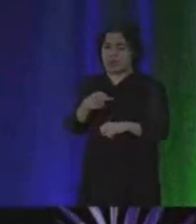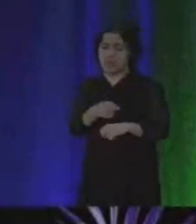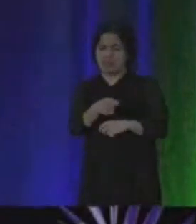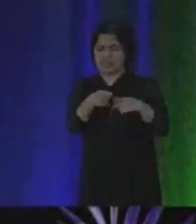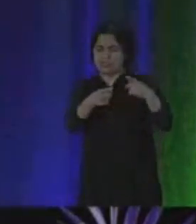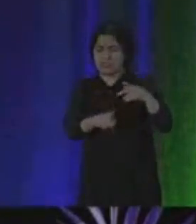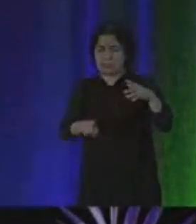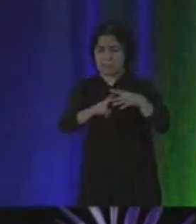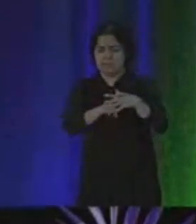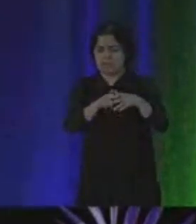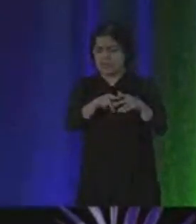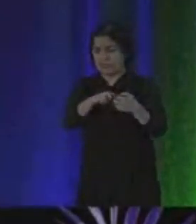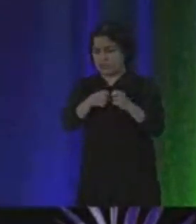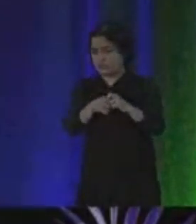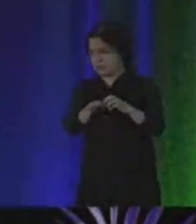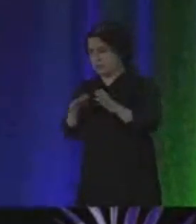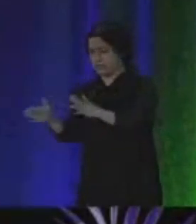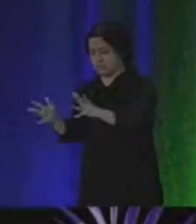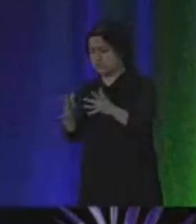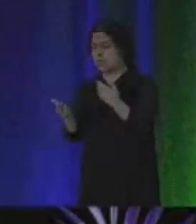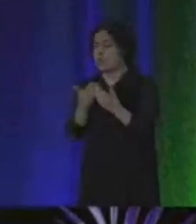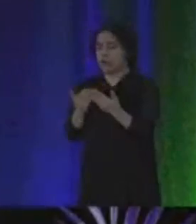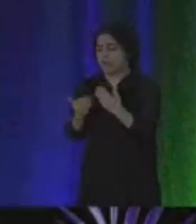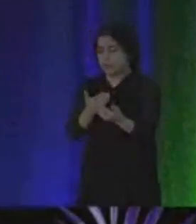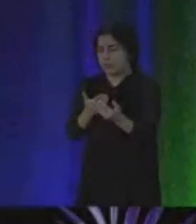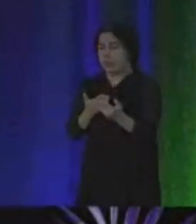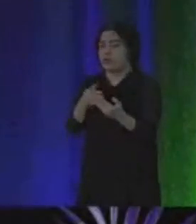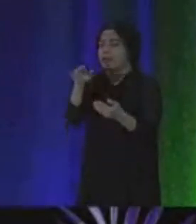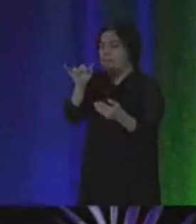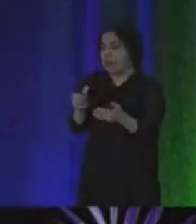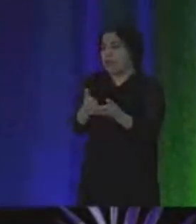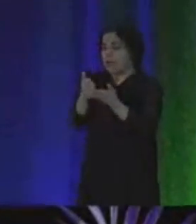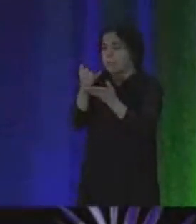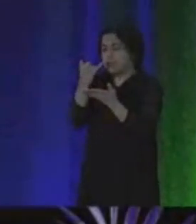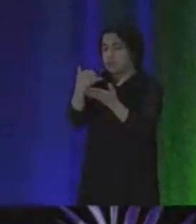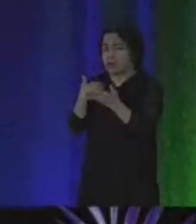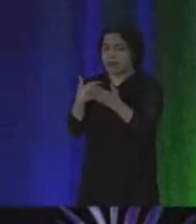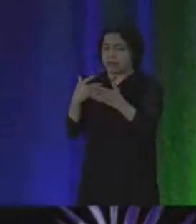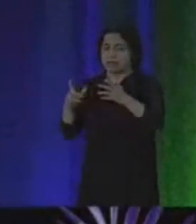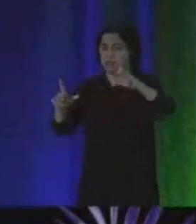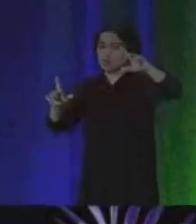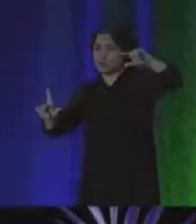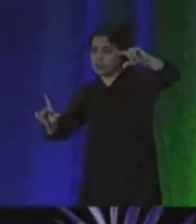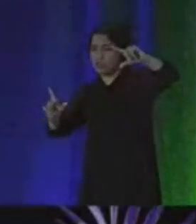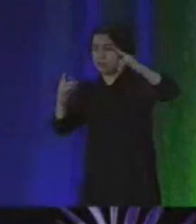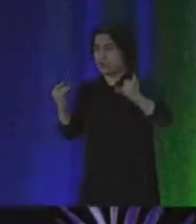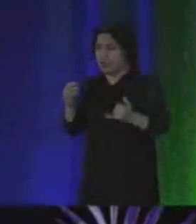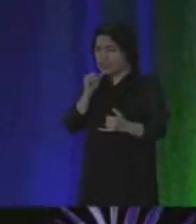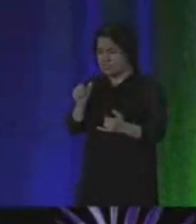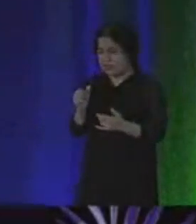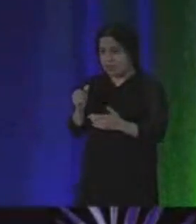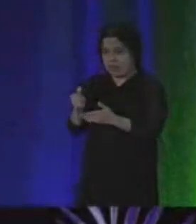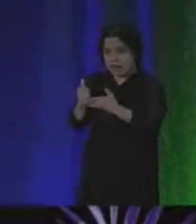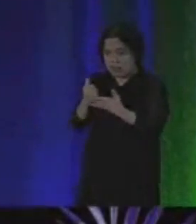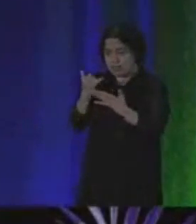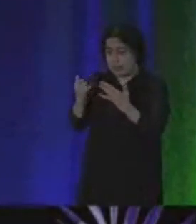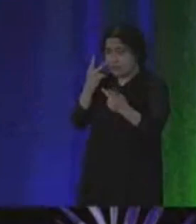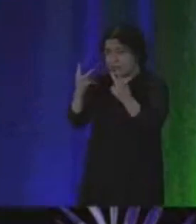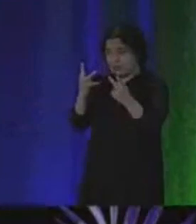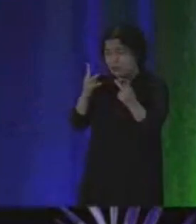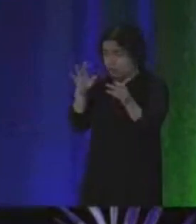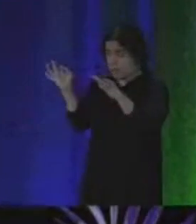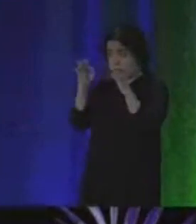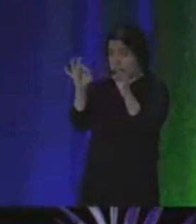thing comes in, it's an issue or whatever. That's helpful. Right now, it's not helpful. It's visually jarring to me, actively bothering